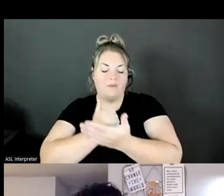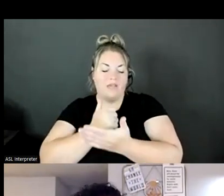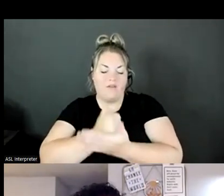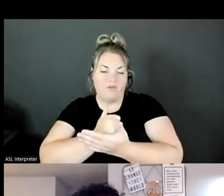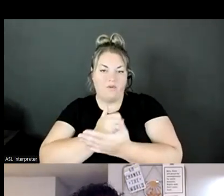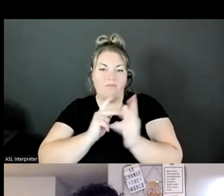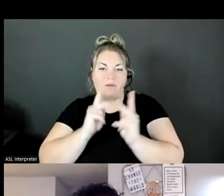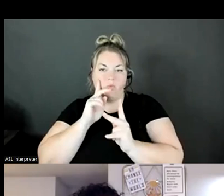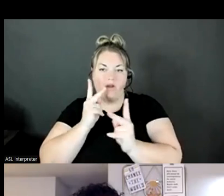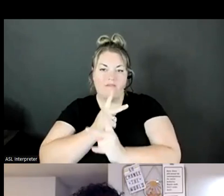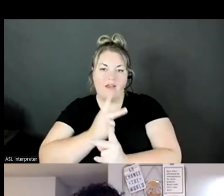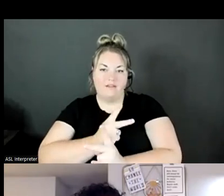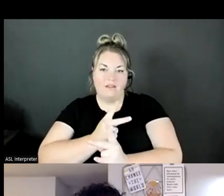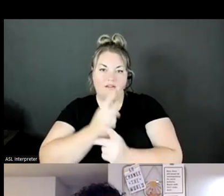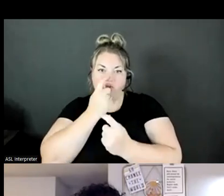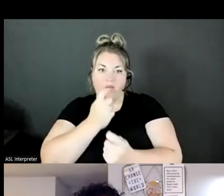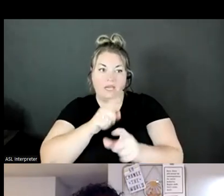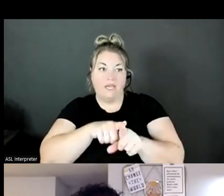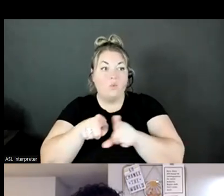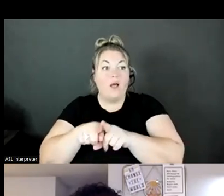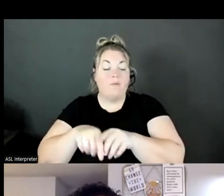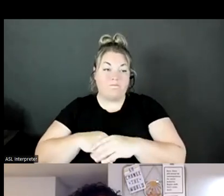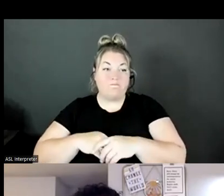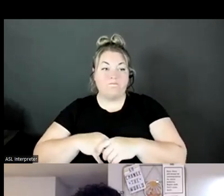and people will find that intriguing as well.